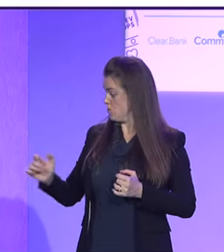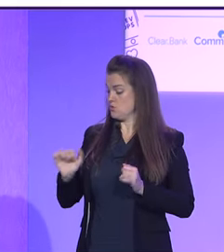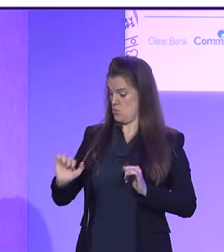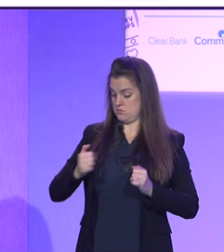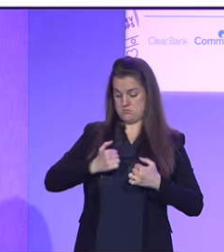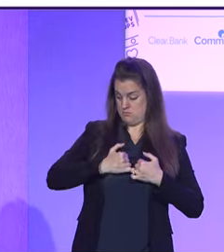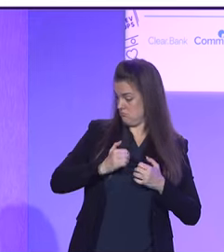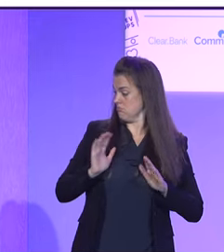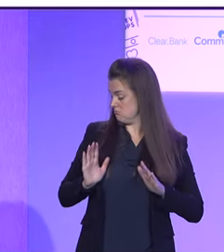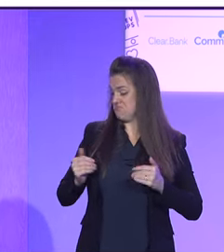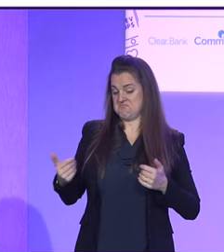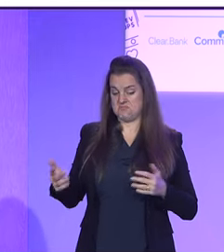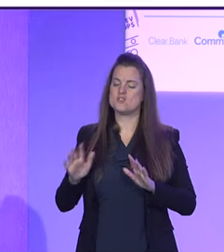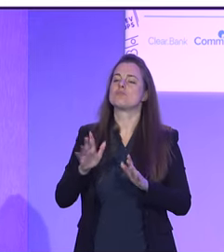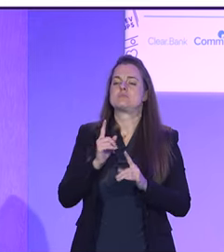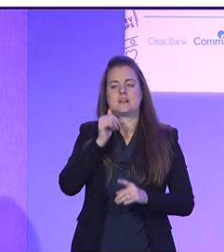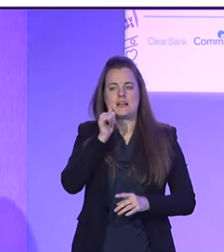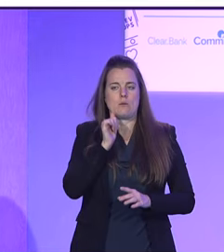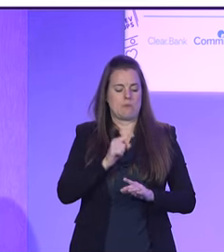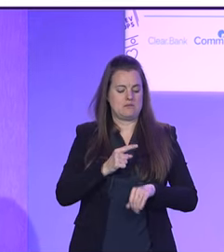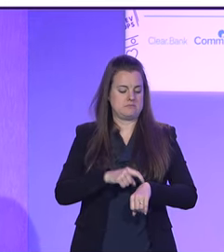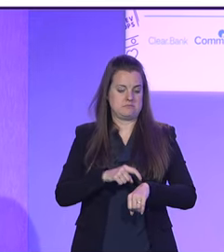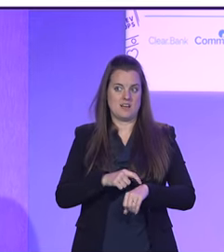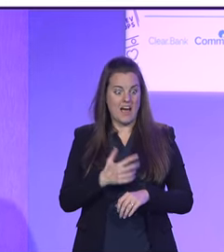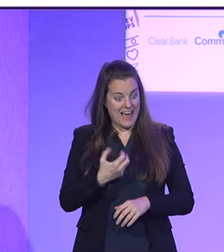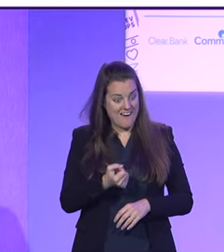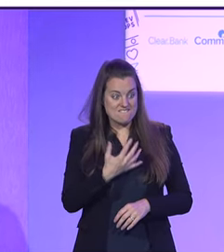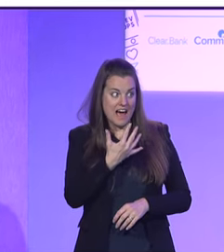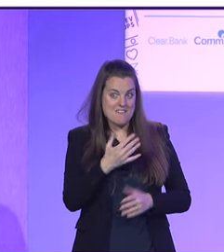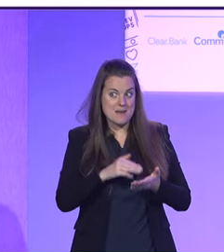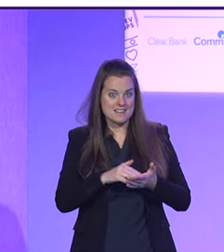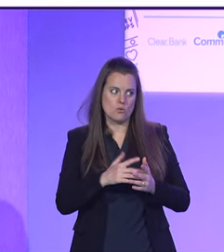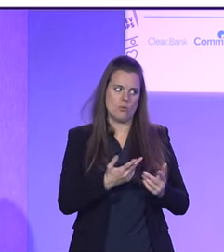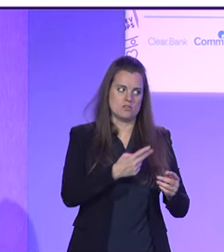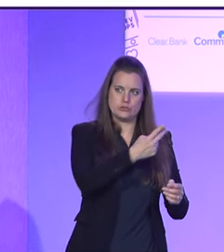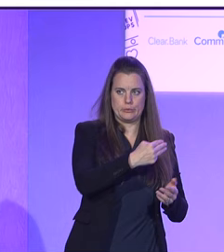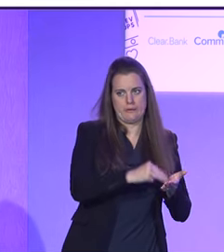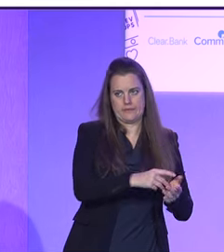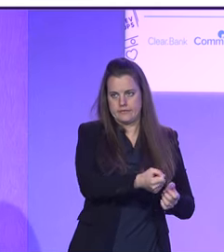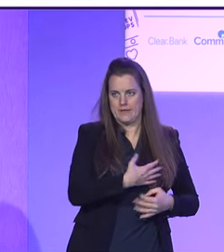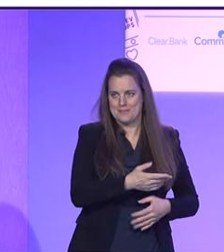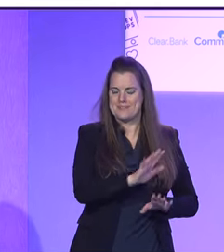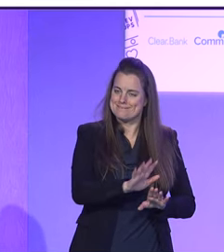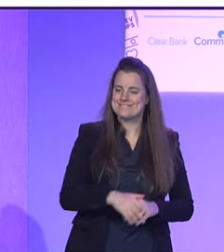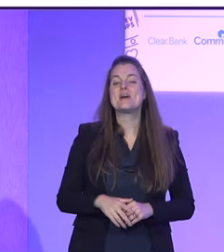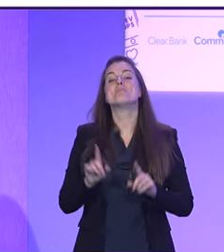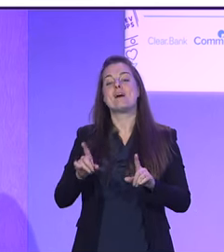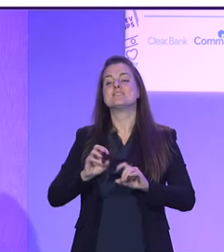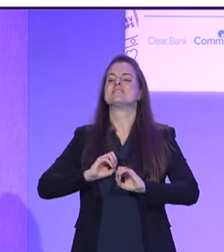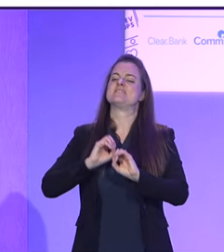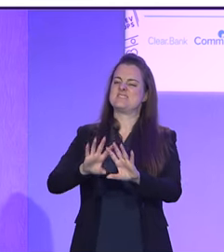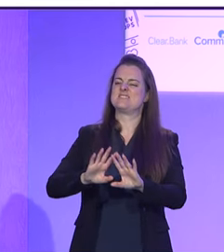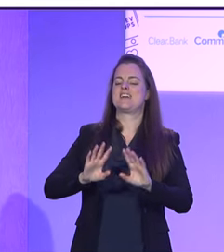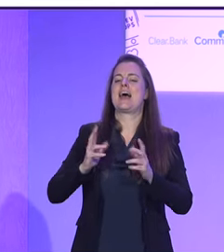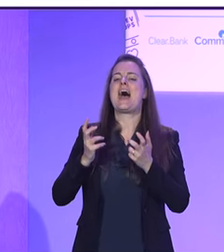All right, so just to make it really quick, because I have 5 minutes or two, maybe. So leaving you with a couple of sound bites